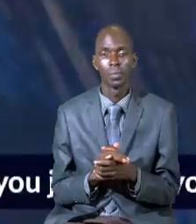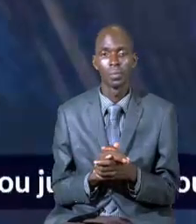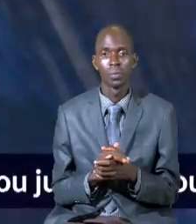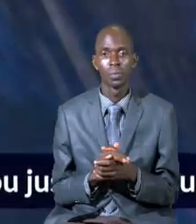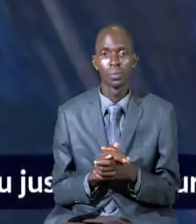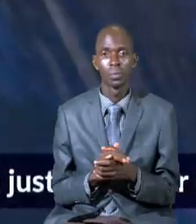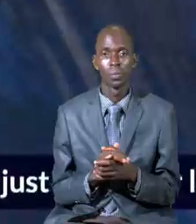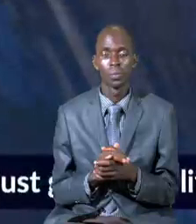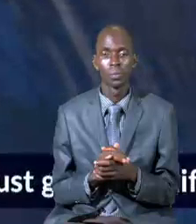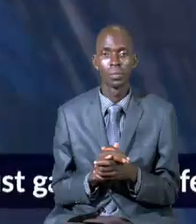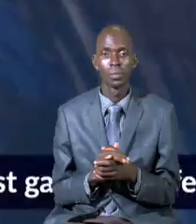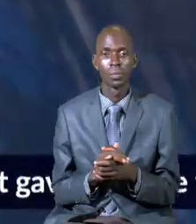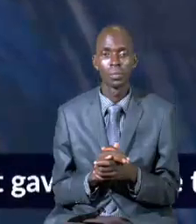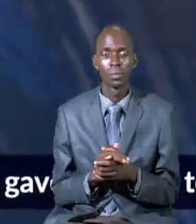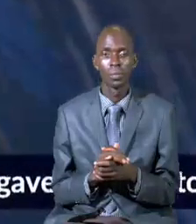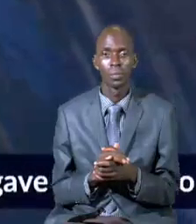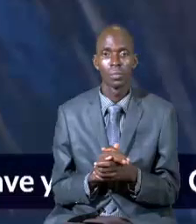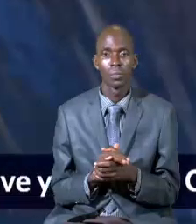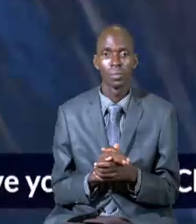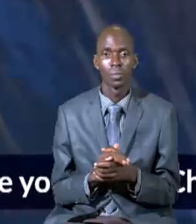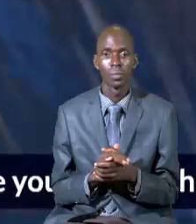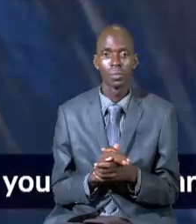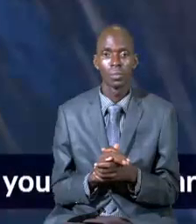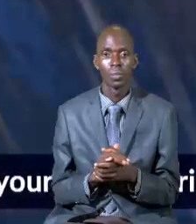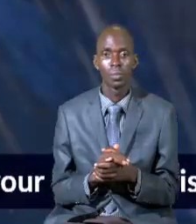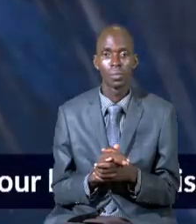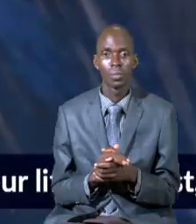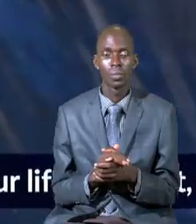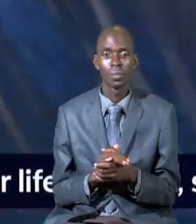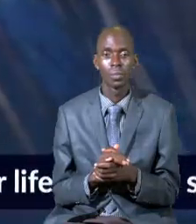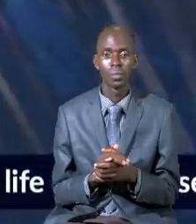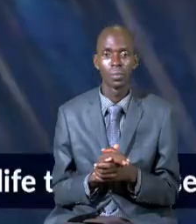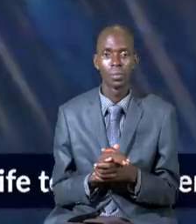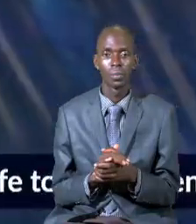to my right, very fast.